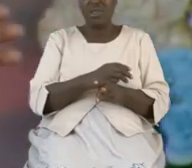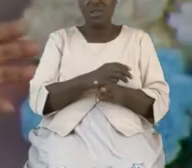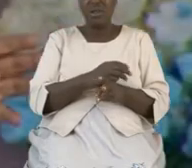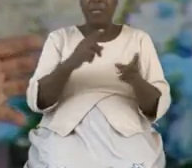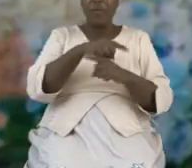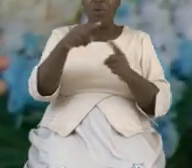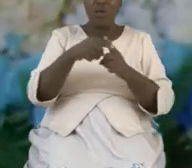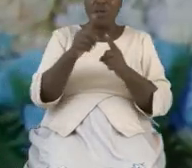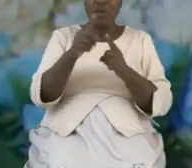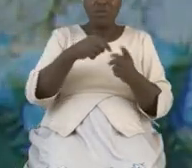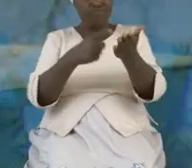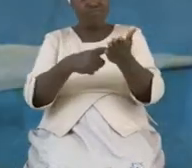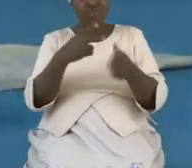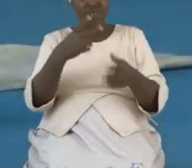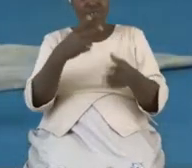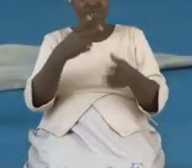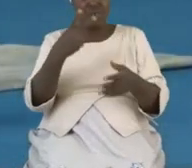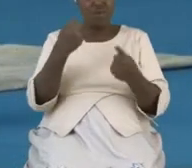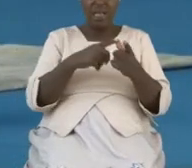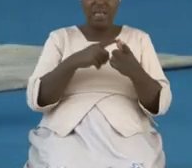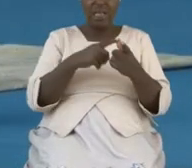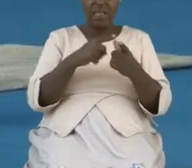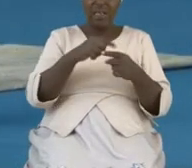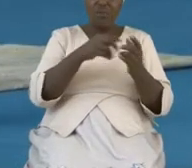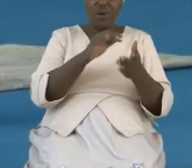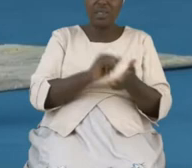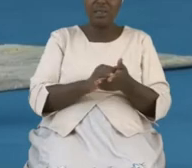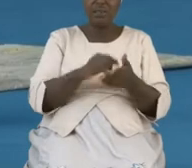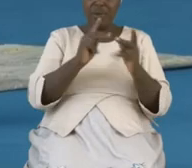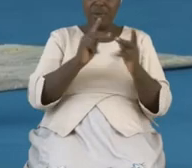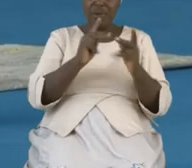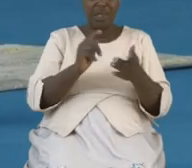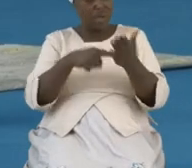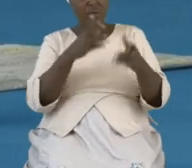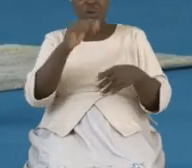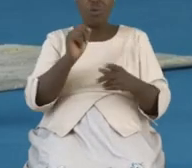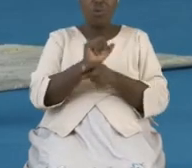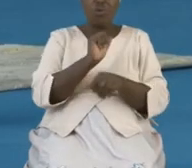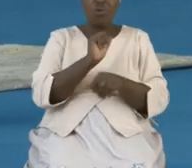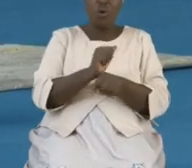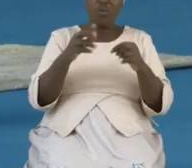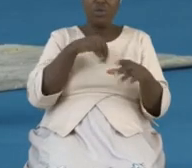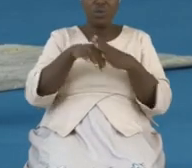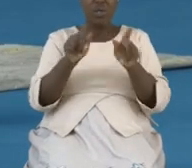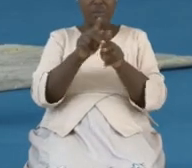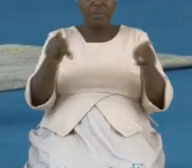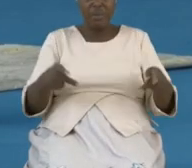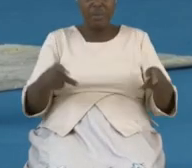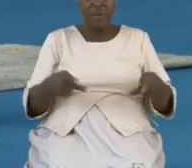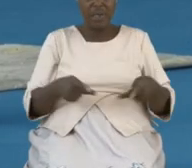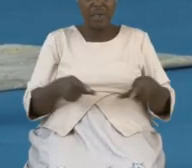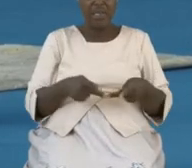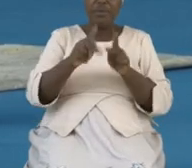comes, when an auditor comes into a particular place, the people that have something